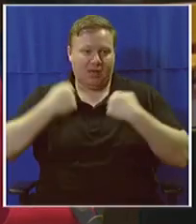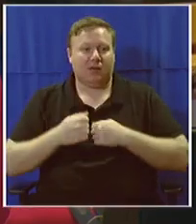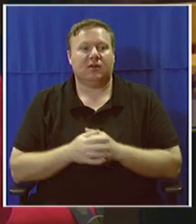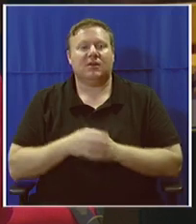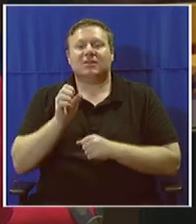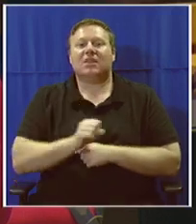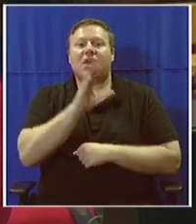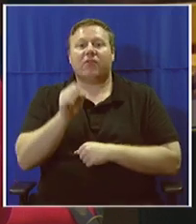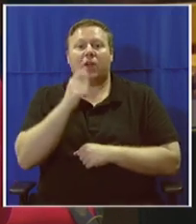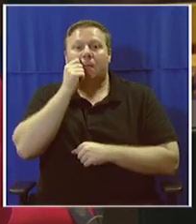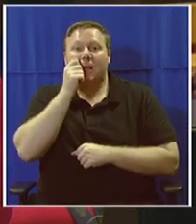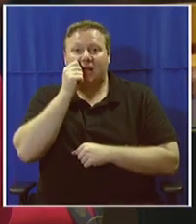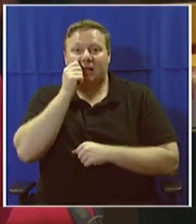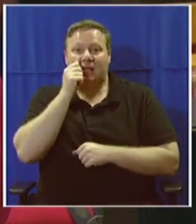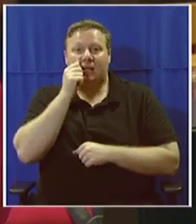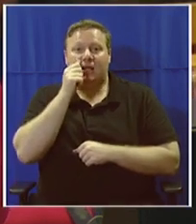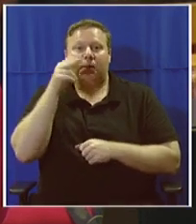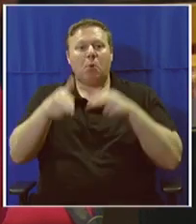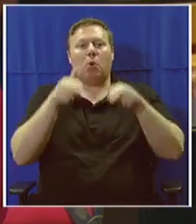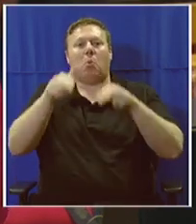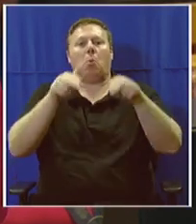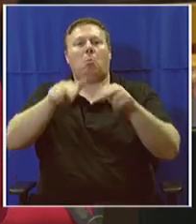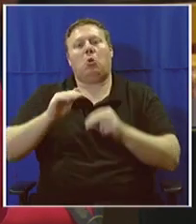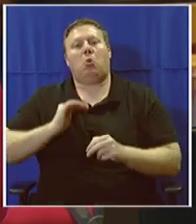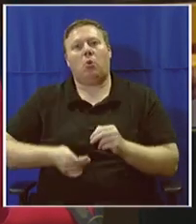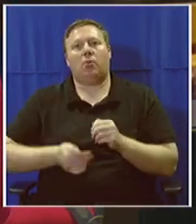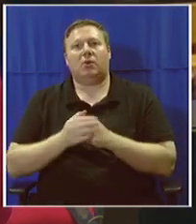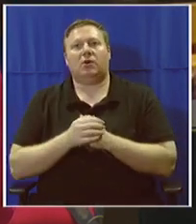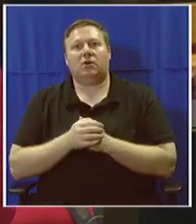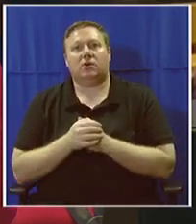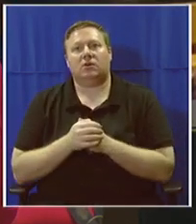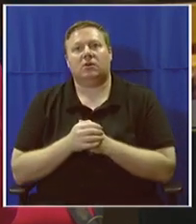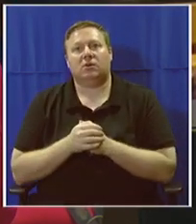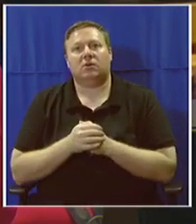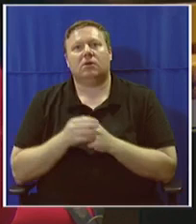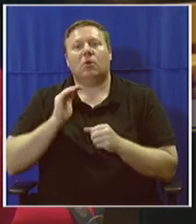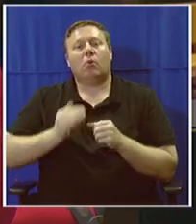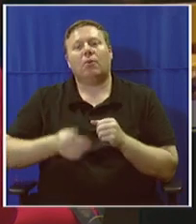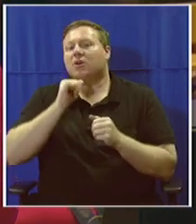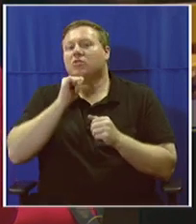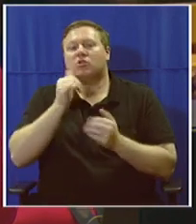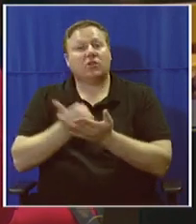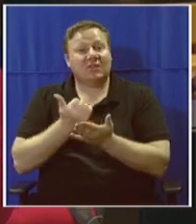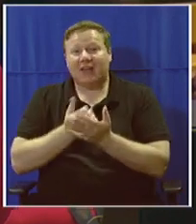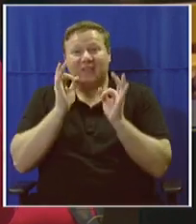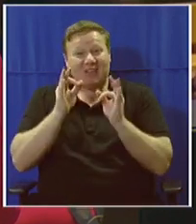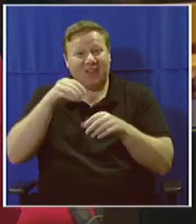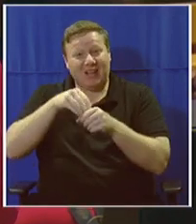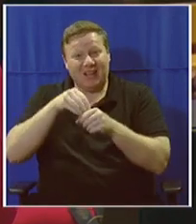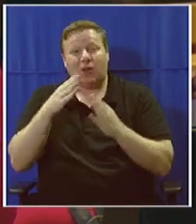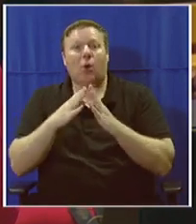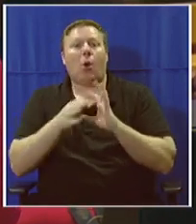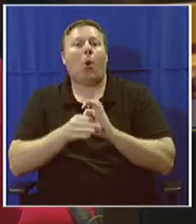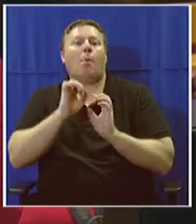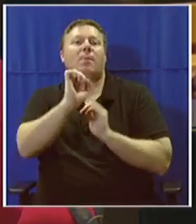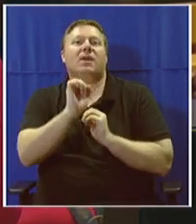women and it is war against women in South Africa. Further acknowledge that women are not safe even in their homes